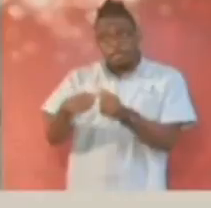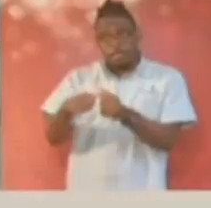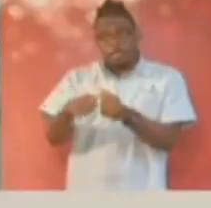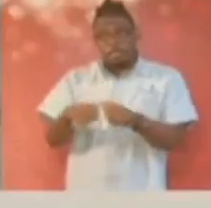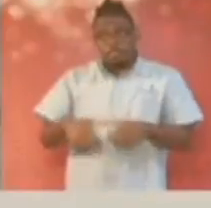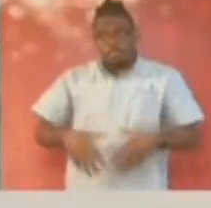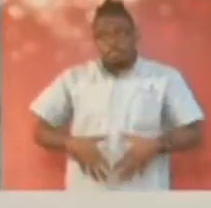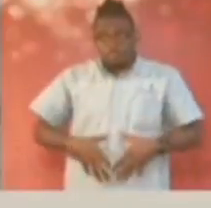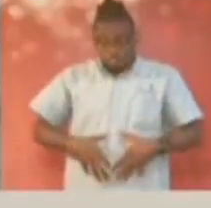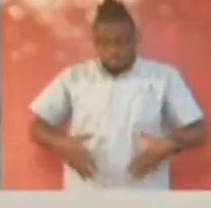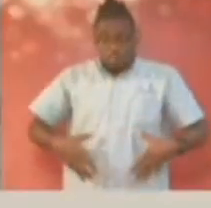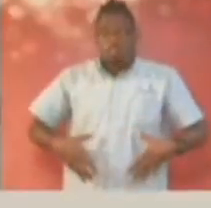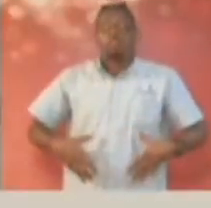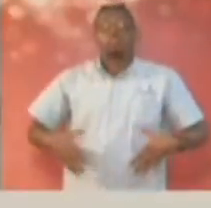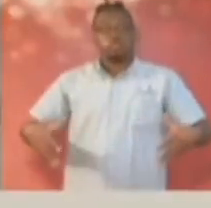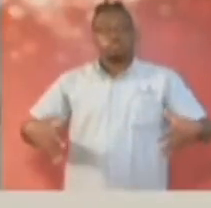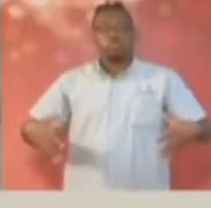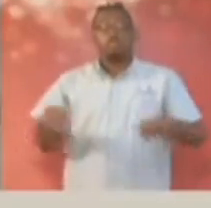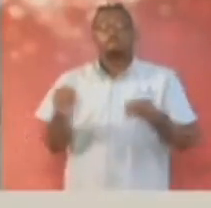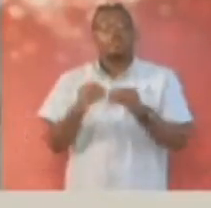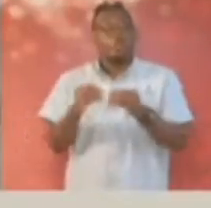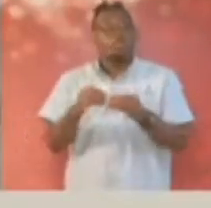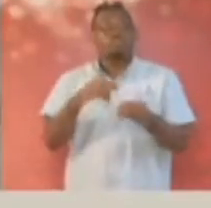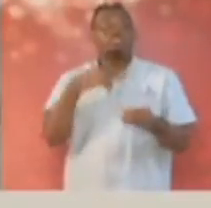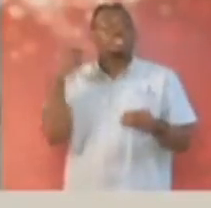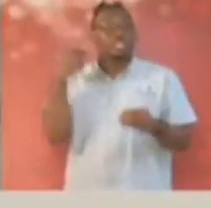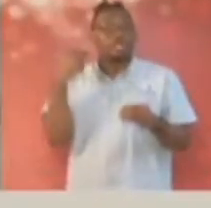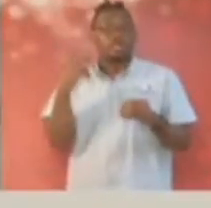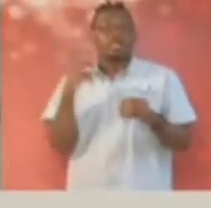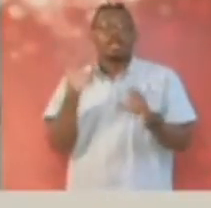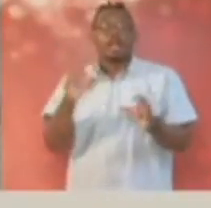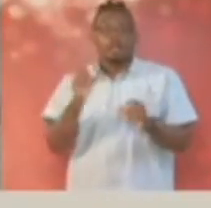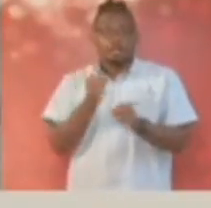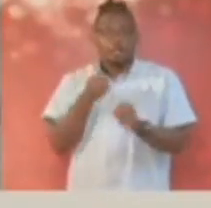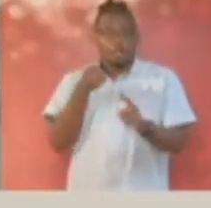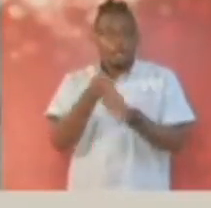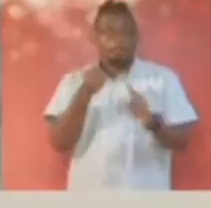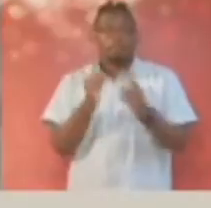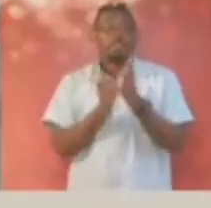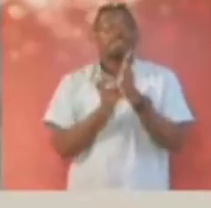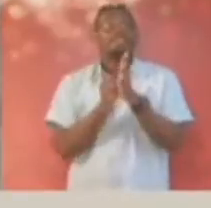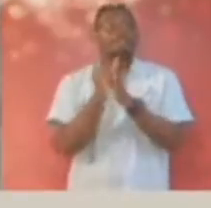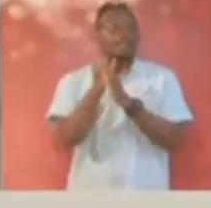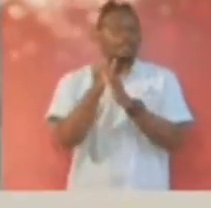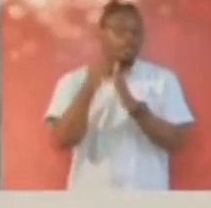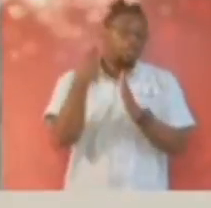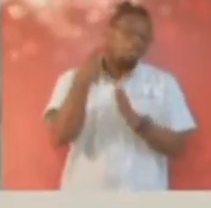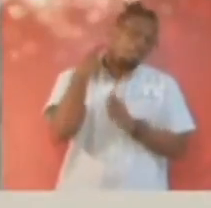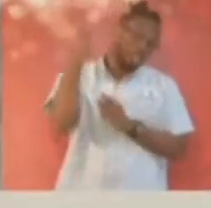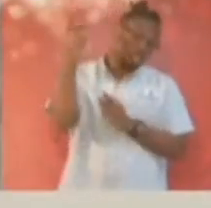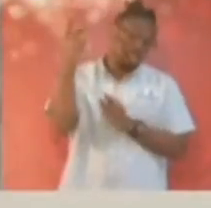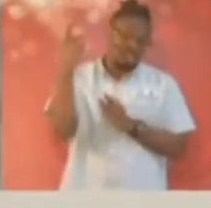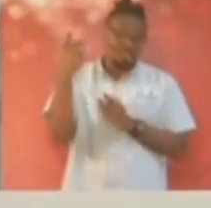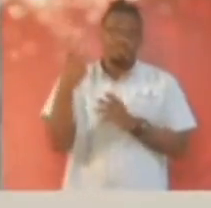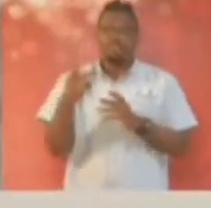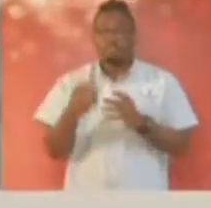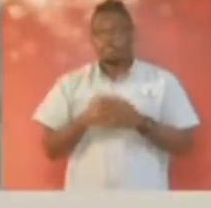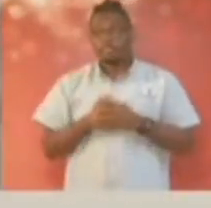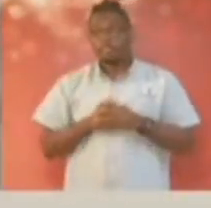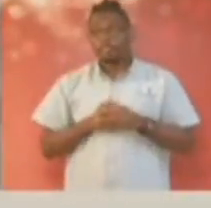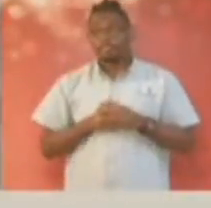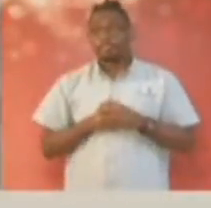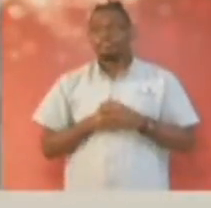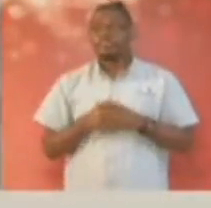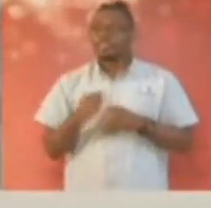disease, hypertension, and cancer epidemic in the country. And let me share with you an old Calypsonian from yesteryear